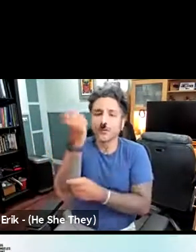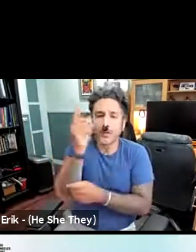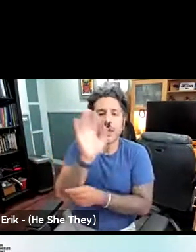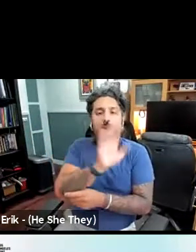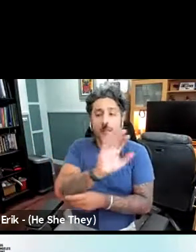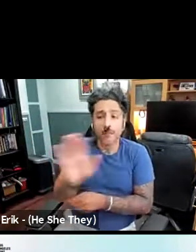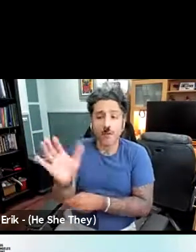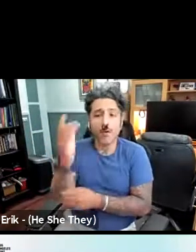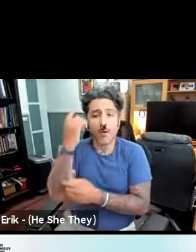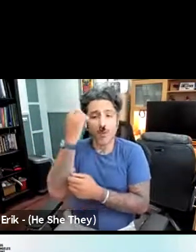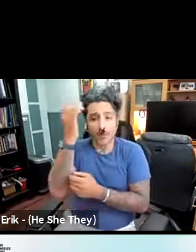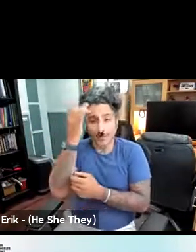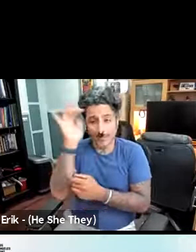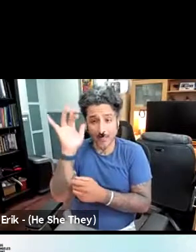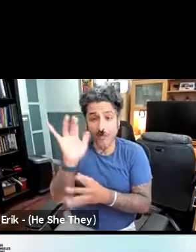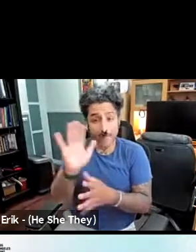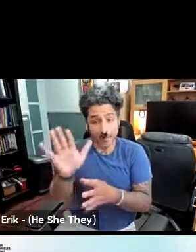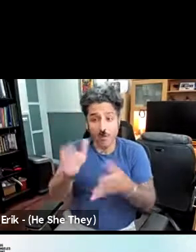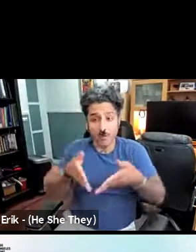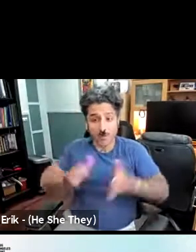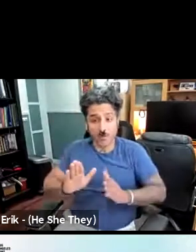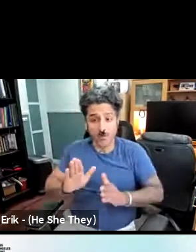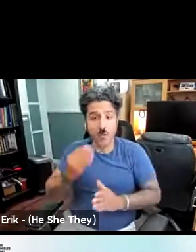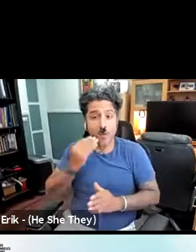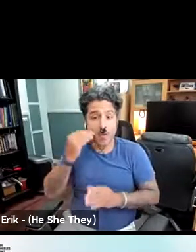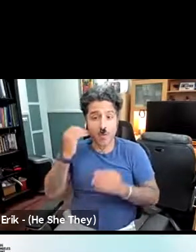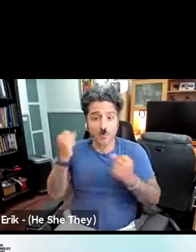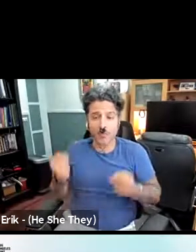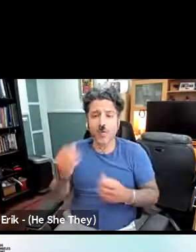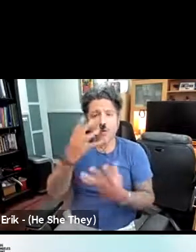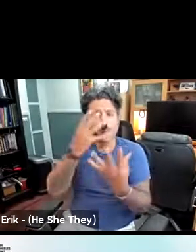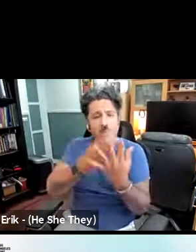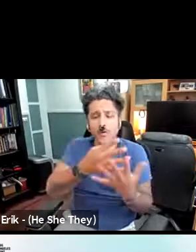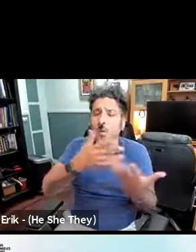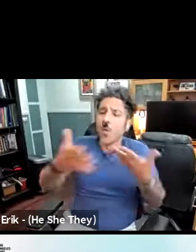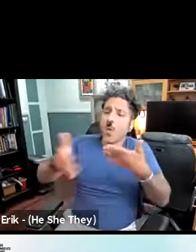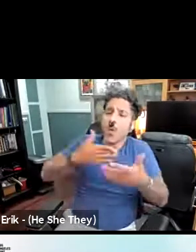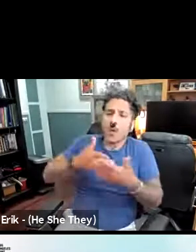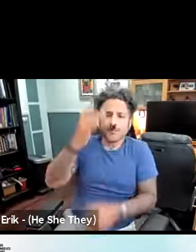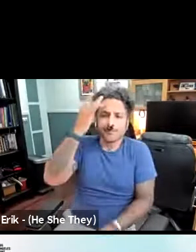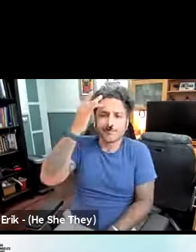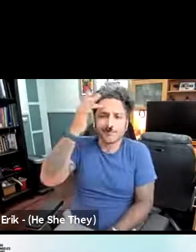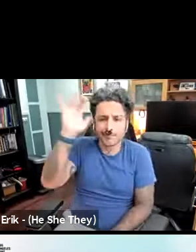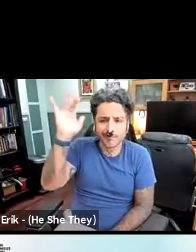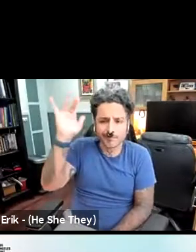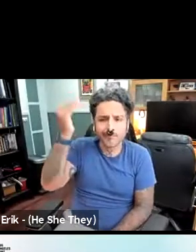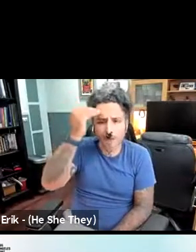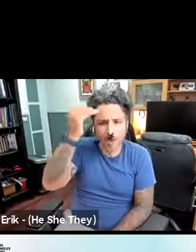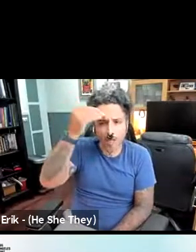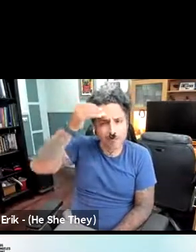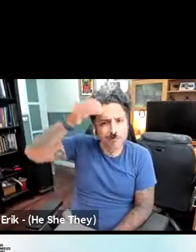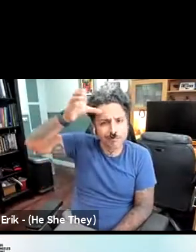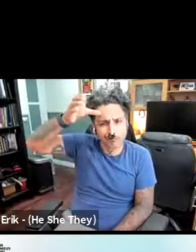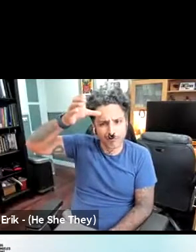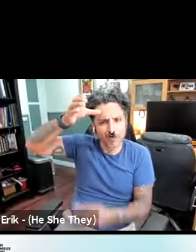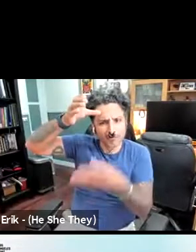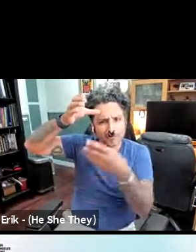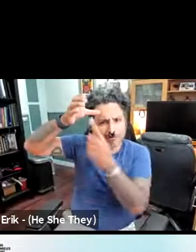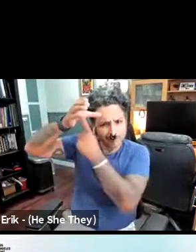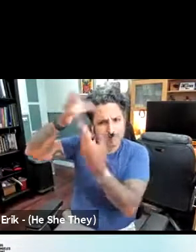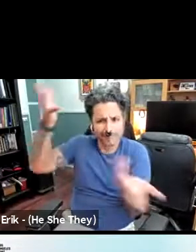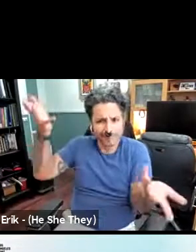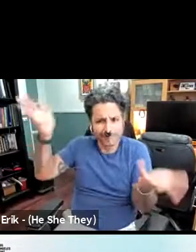on the streets, that is also another form of knowledge. If you were in prison, if you were whatever, it's also another form of knowledge. Just activate it, you